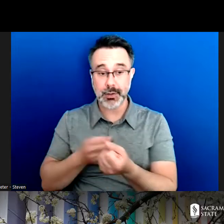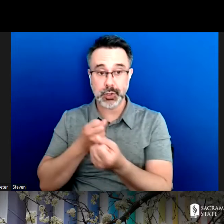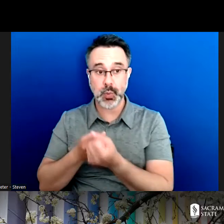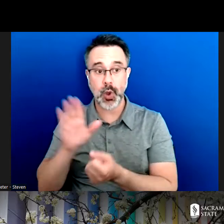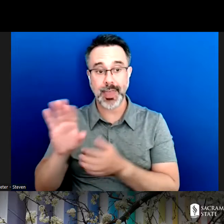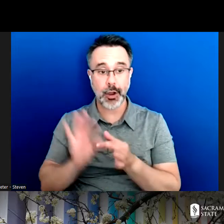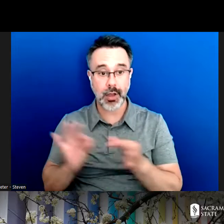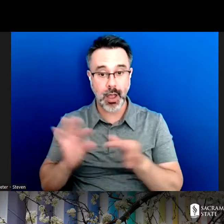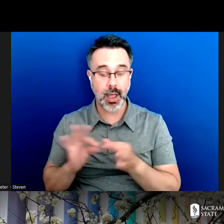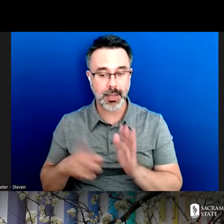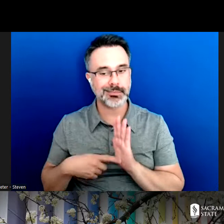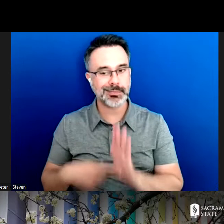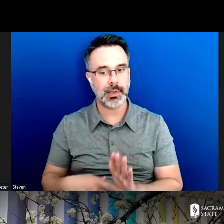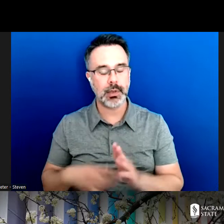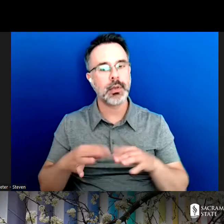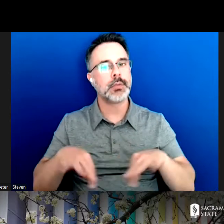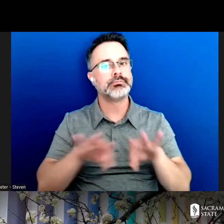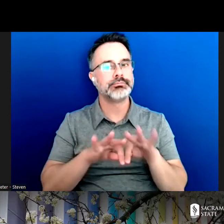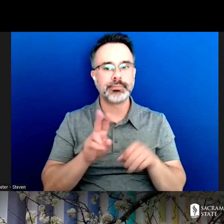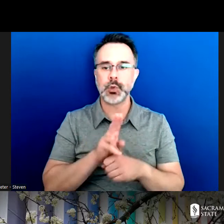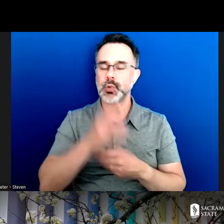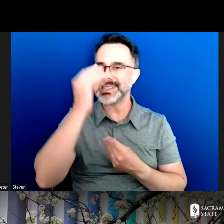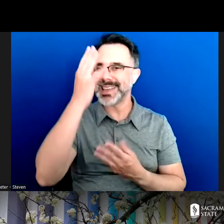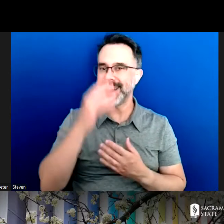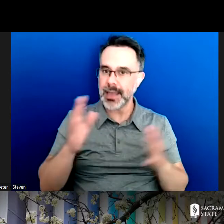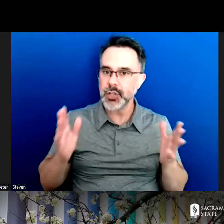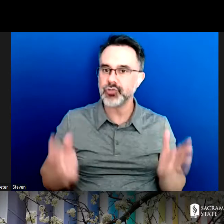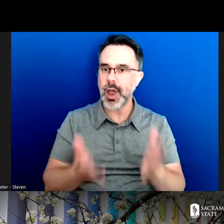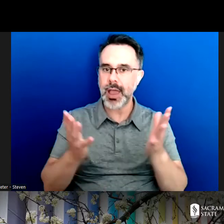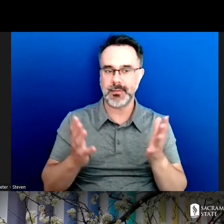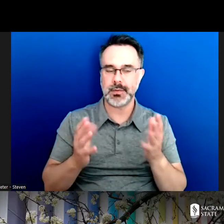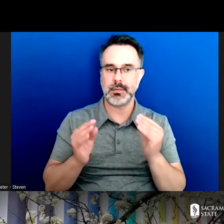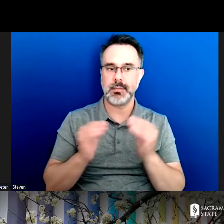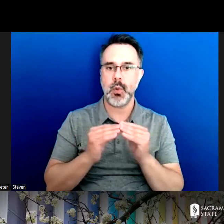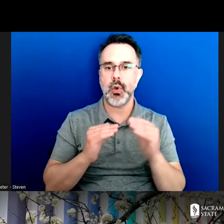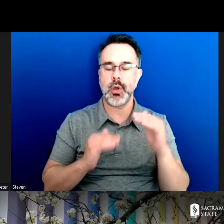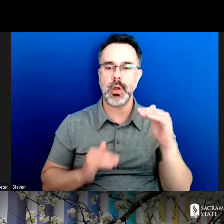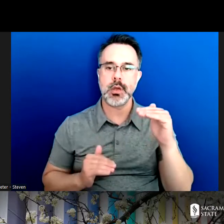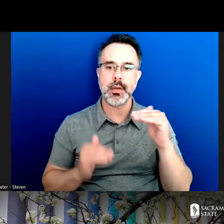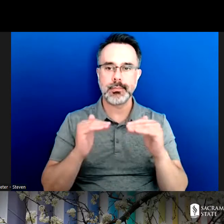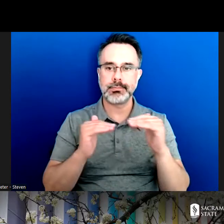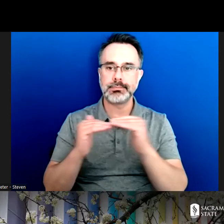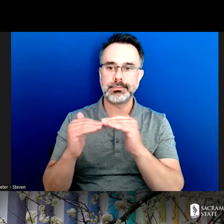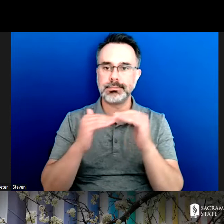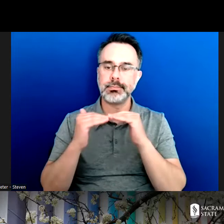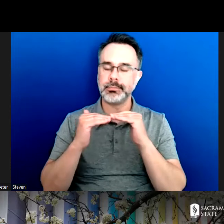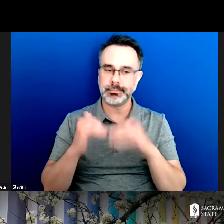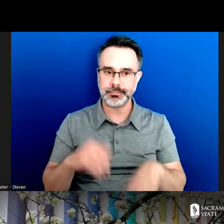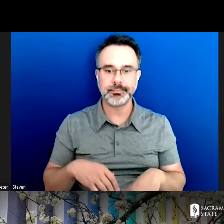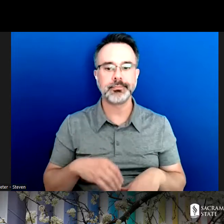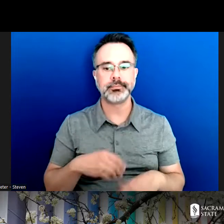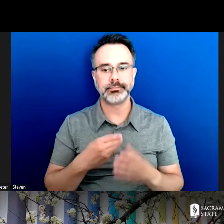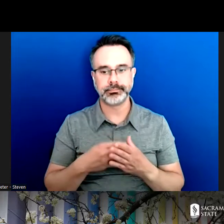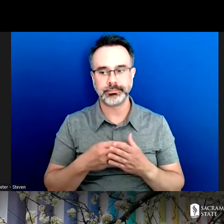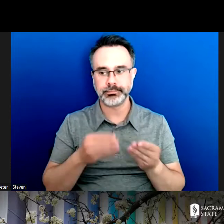allude to the importance of using data in a way that will drive equitable outcomes. Basing funding allocation decisions on data groups